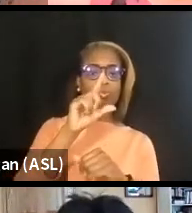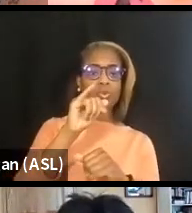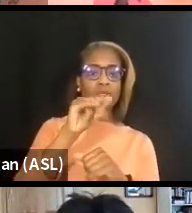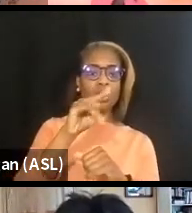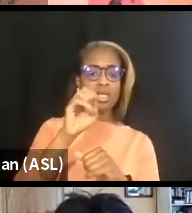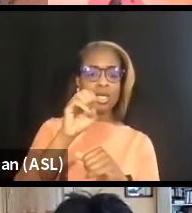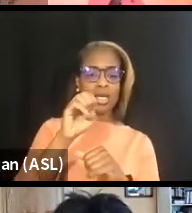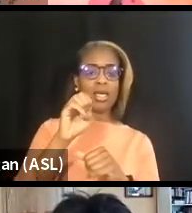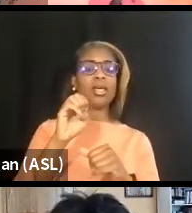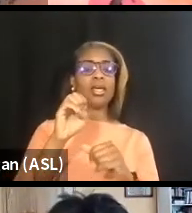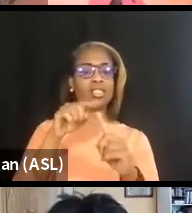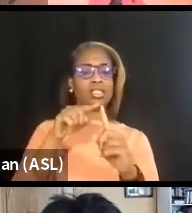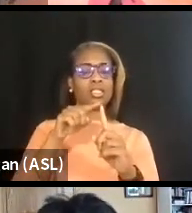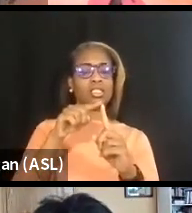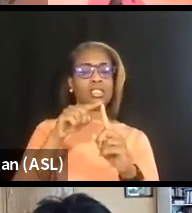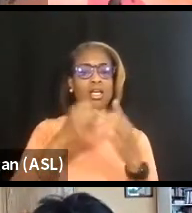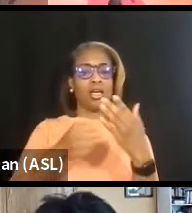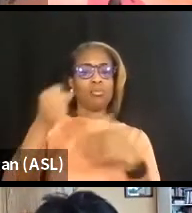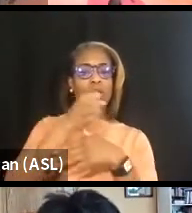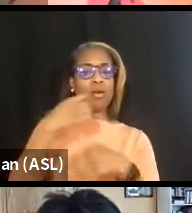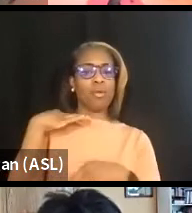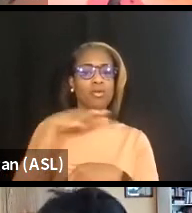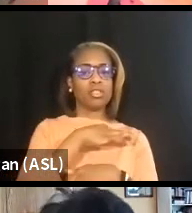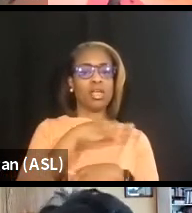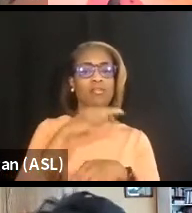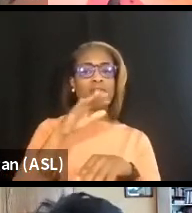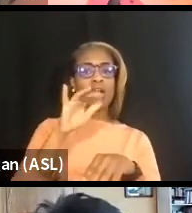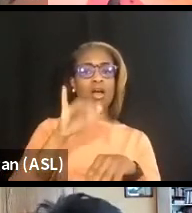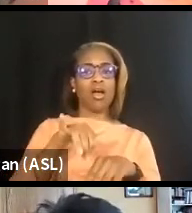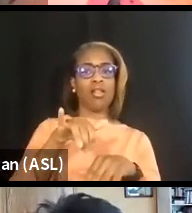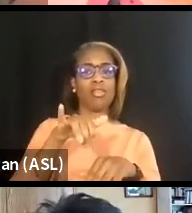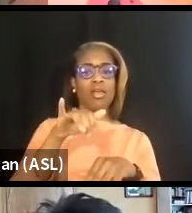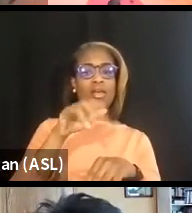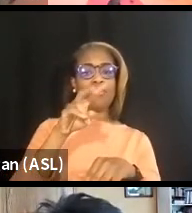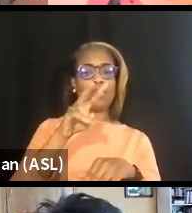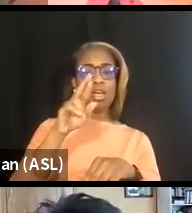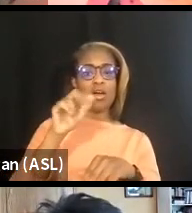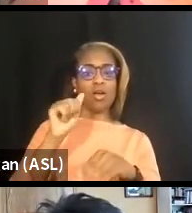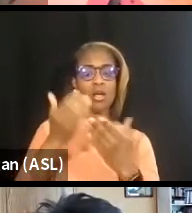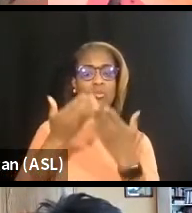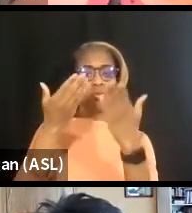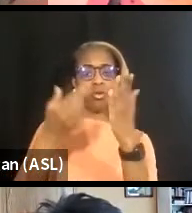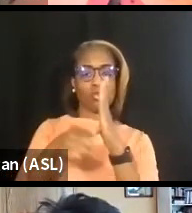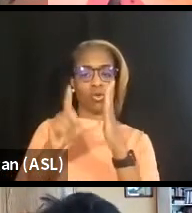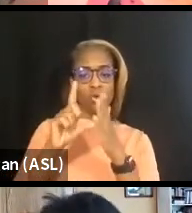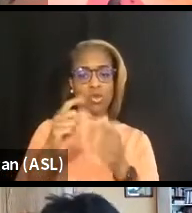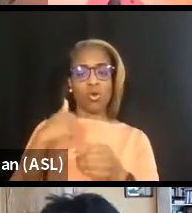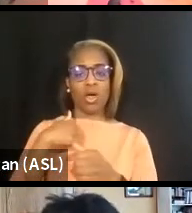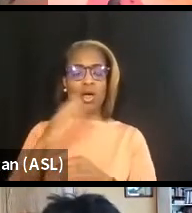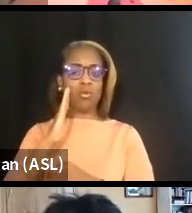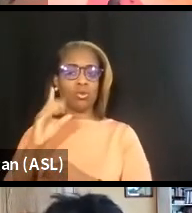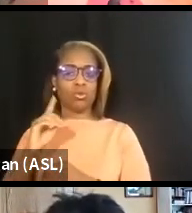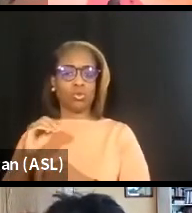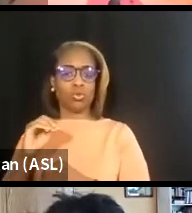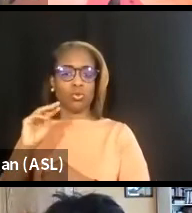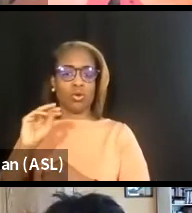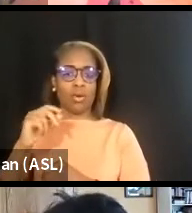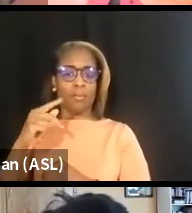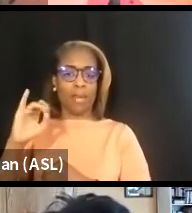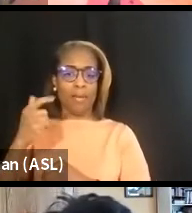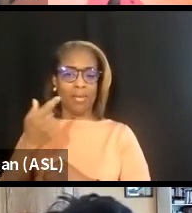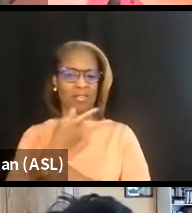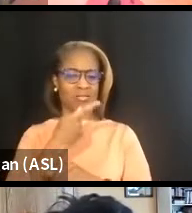on the VRA proposal review, and I will take the mapping. And of course, we always work together, but we're going to